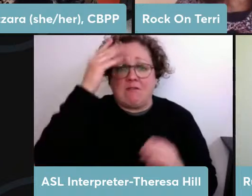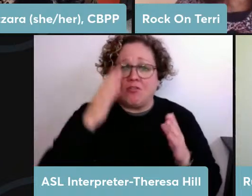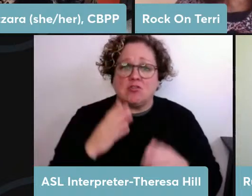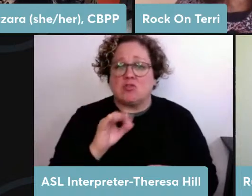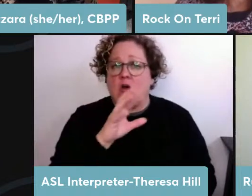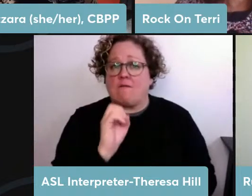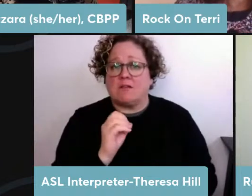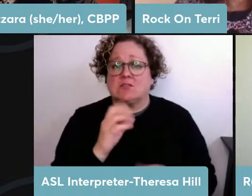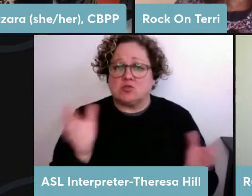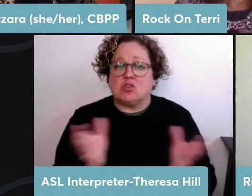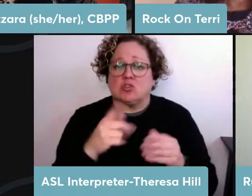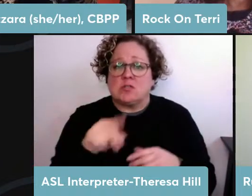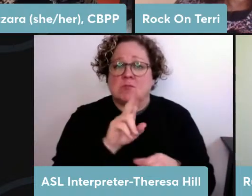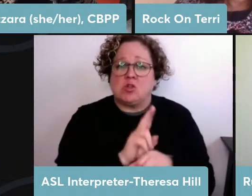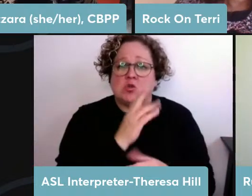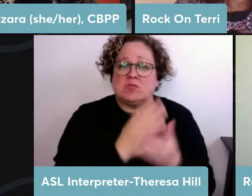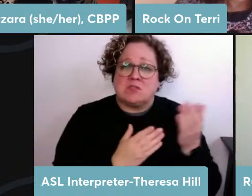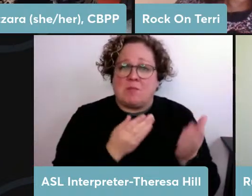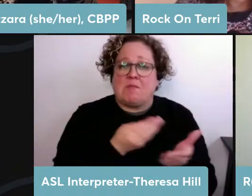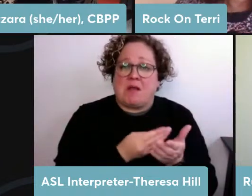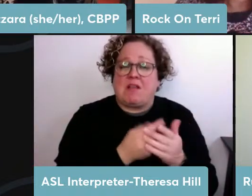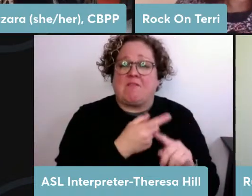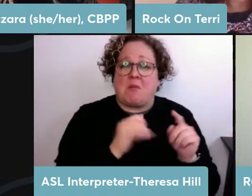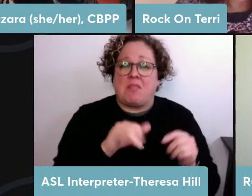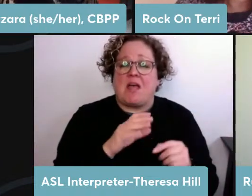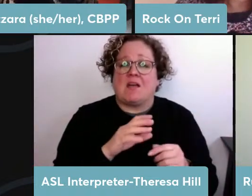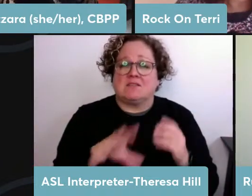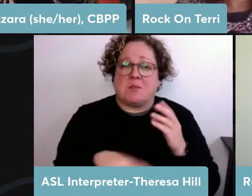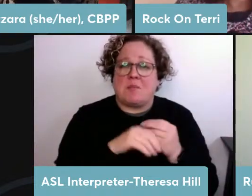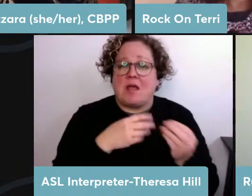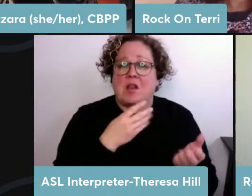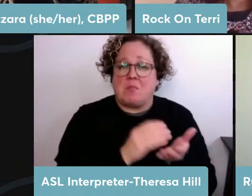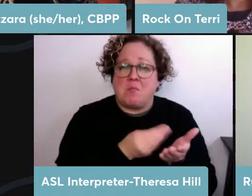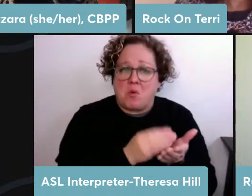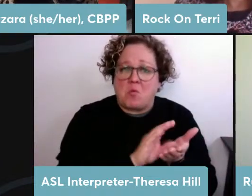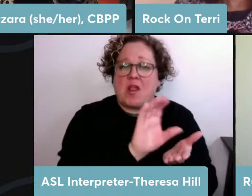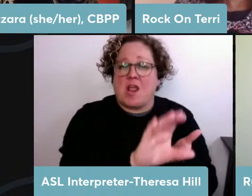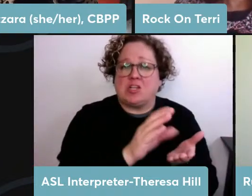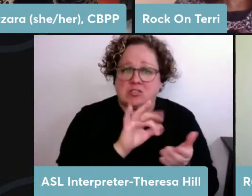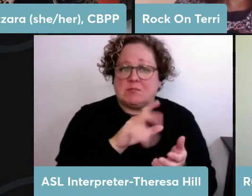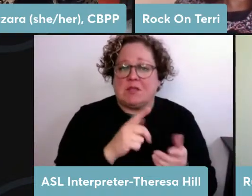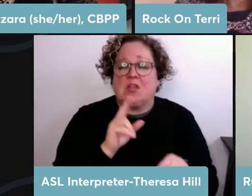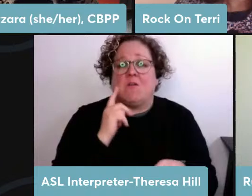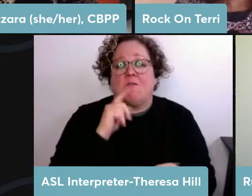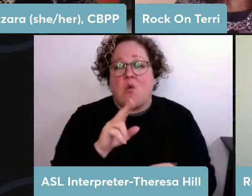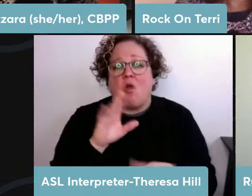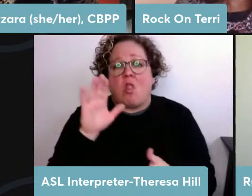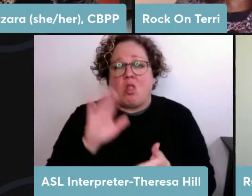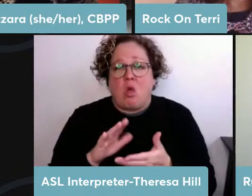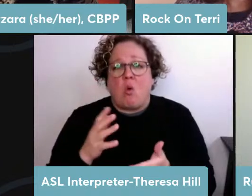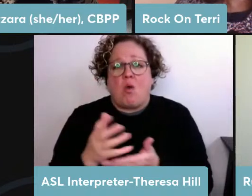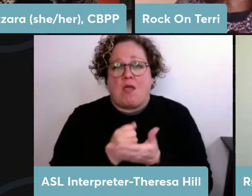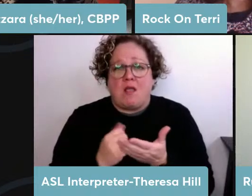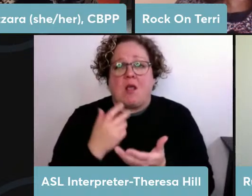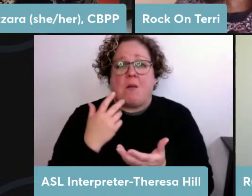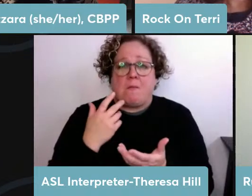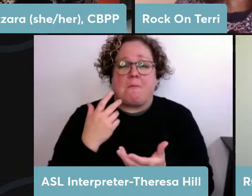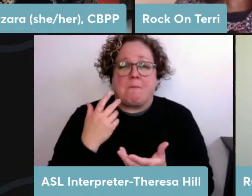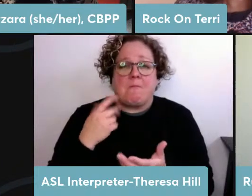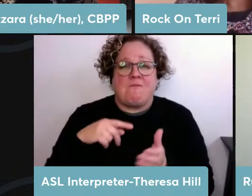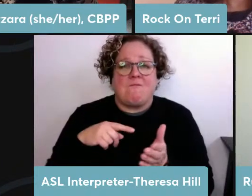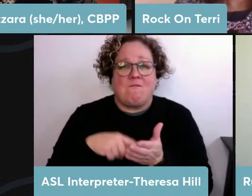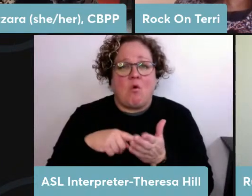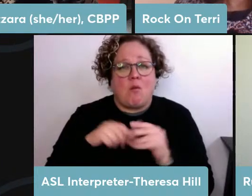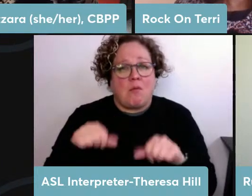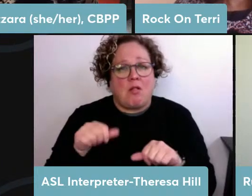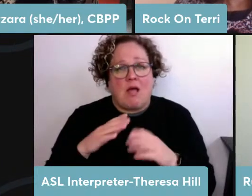money in that supplemental appropriations bill for low-income affordable housing development or rental assistance.